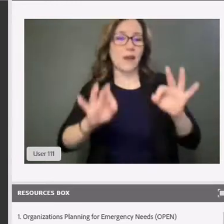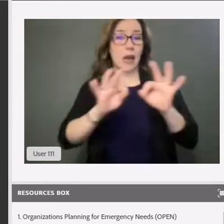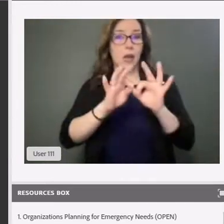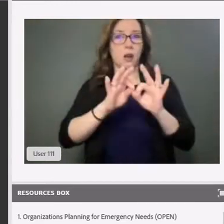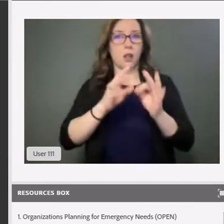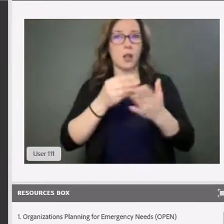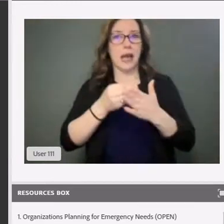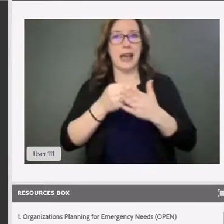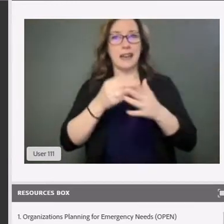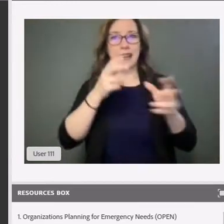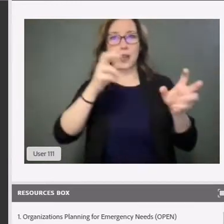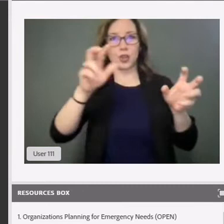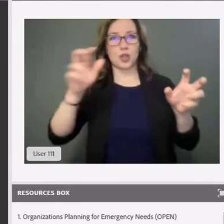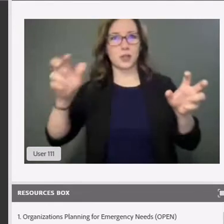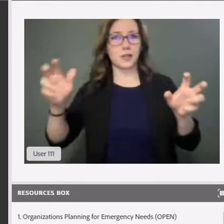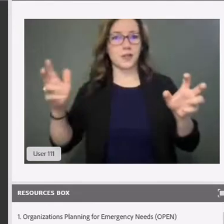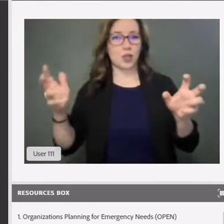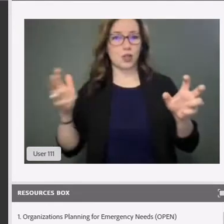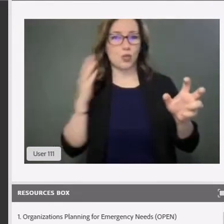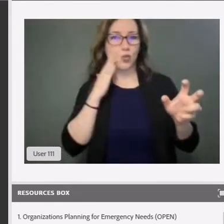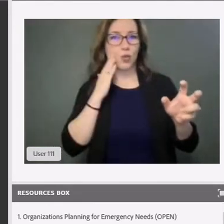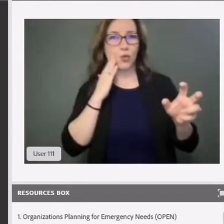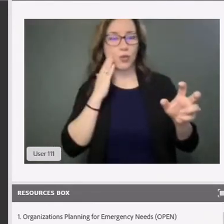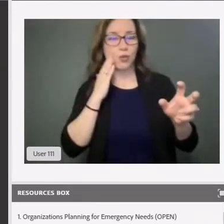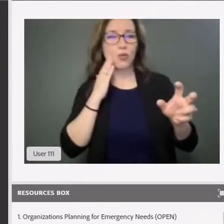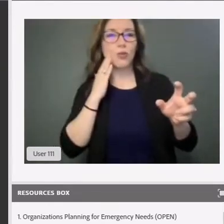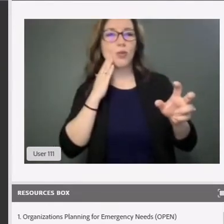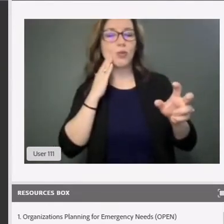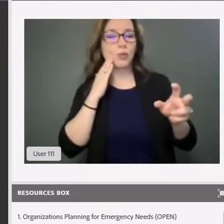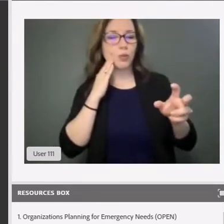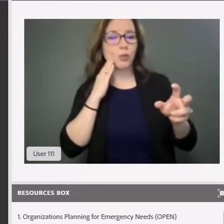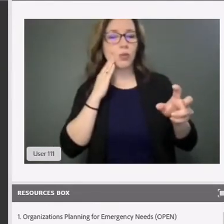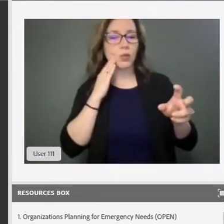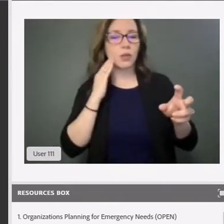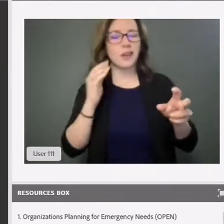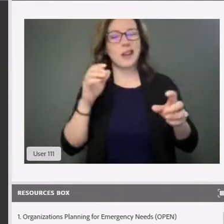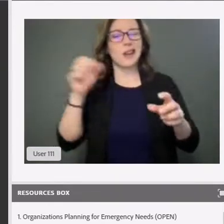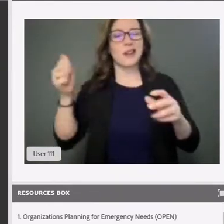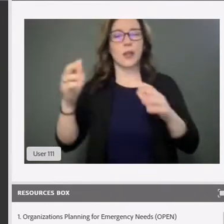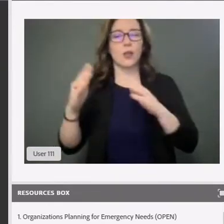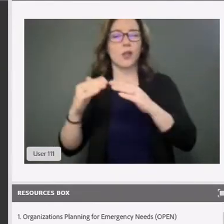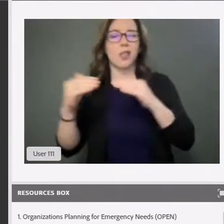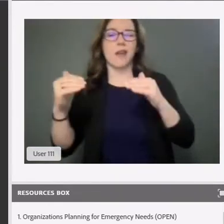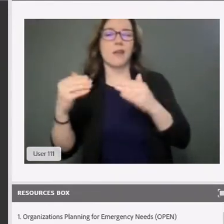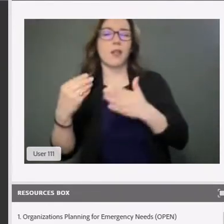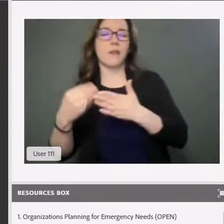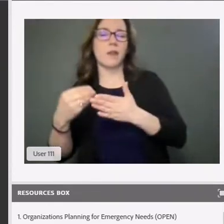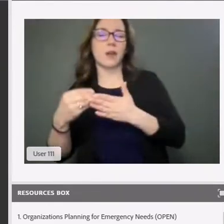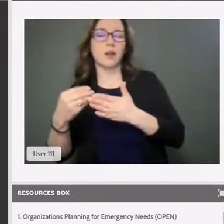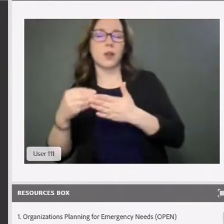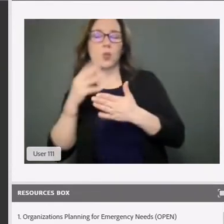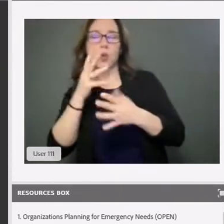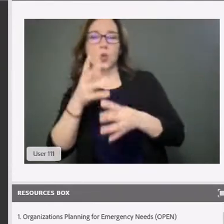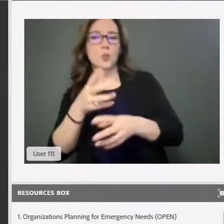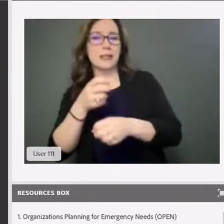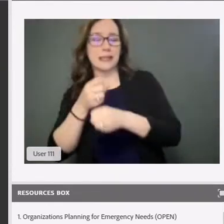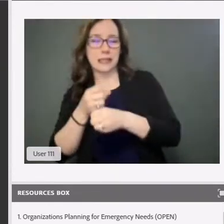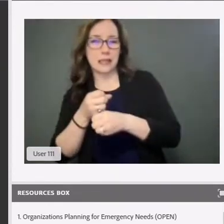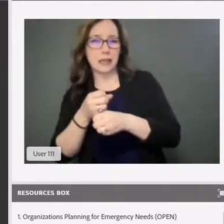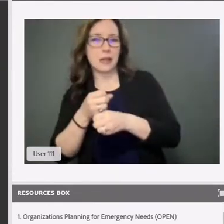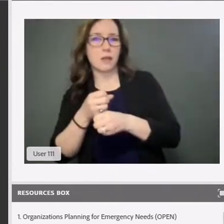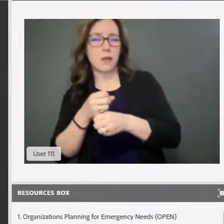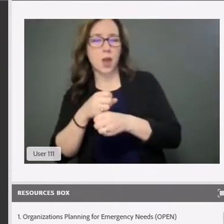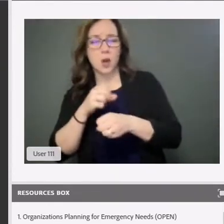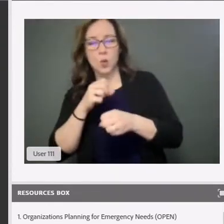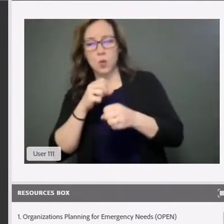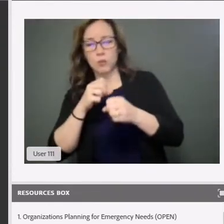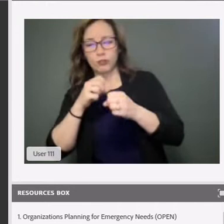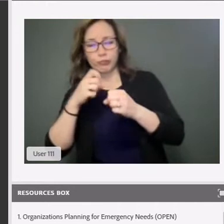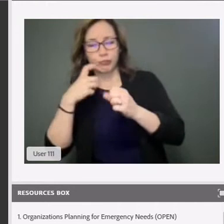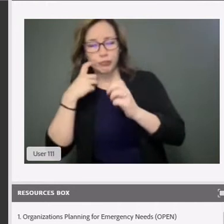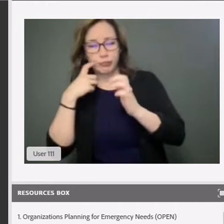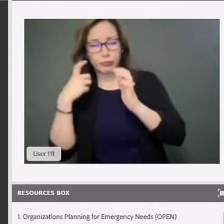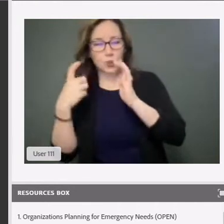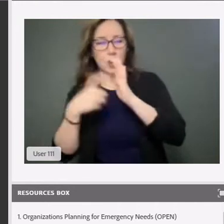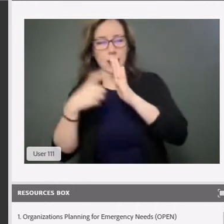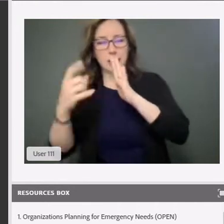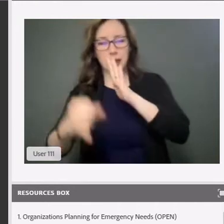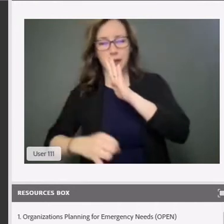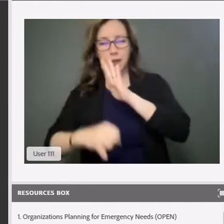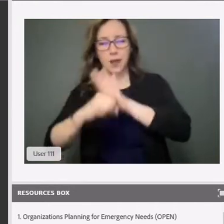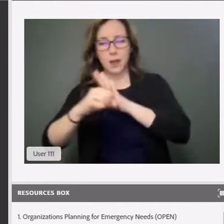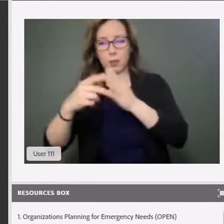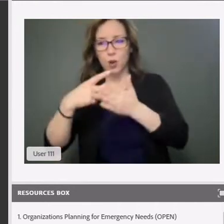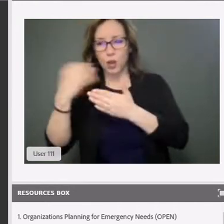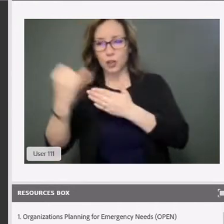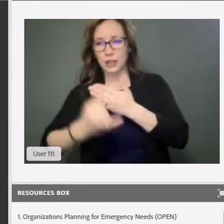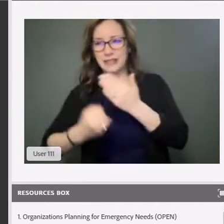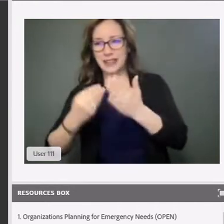states and territories. So they already know the level of funding that they're going to receive, and they're working to identify the projects and investments that